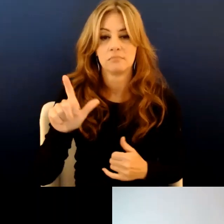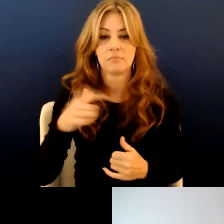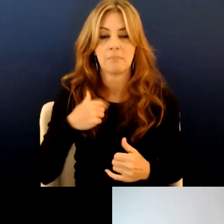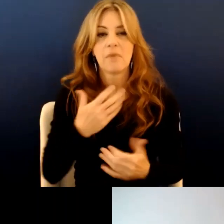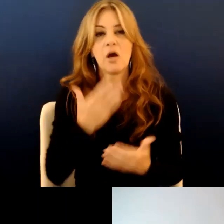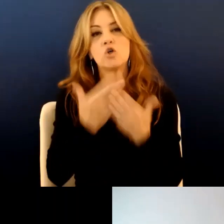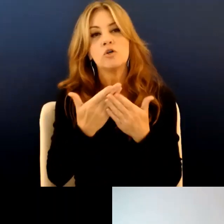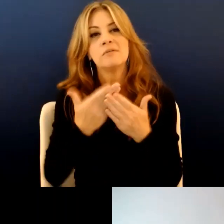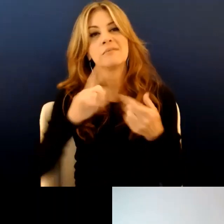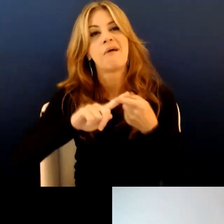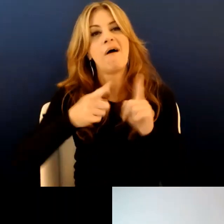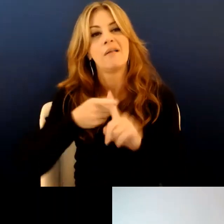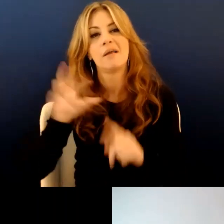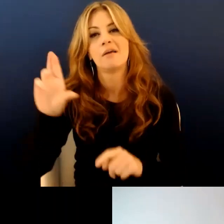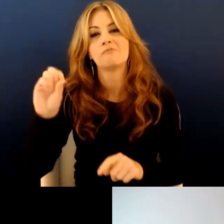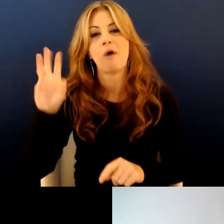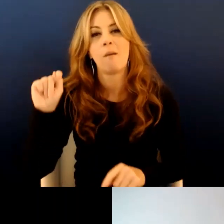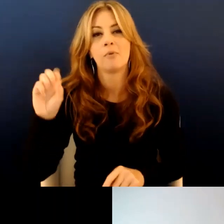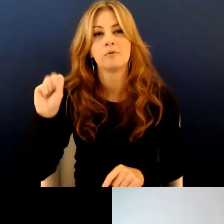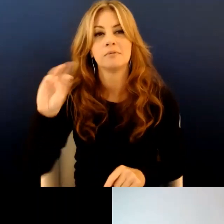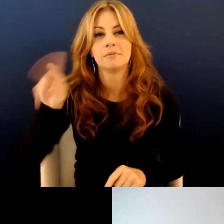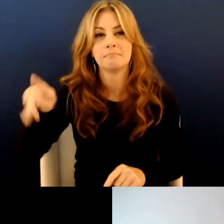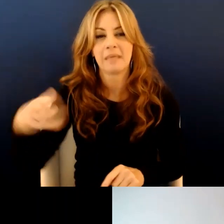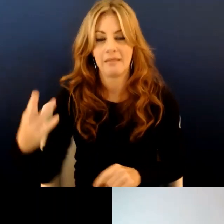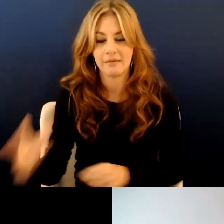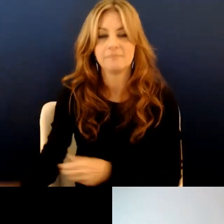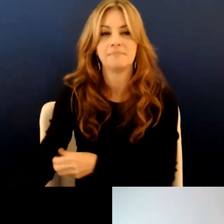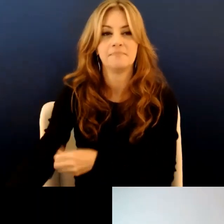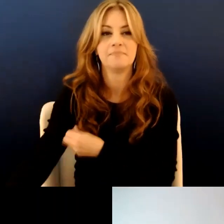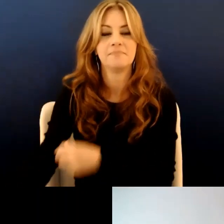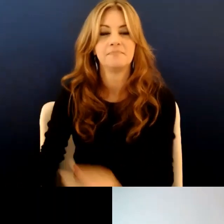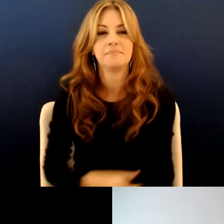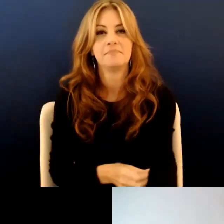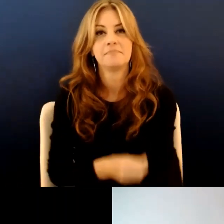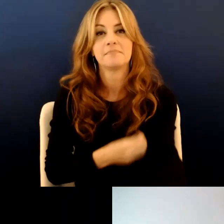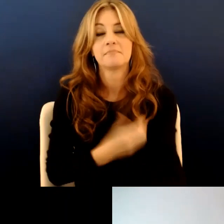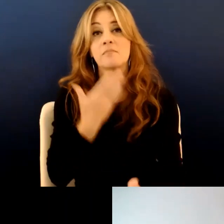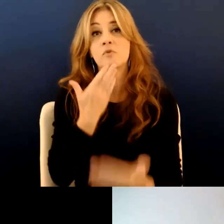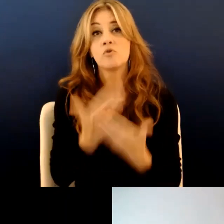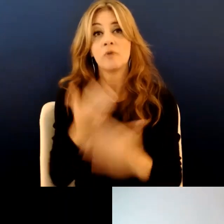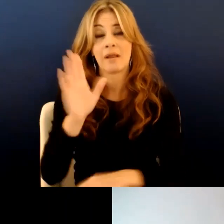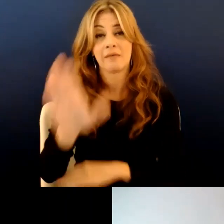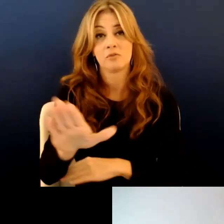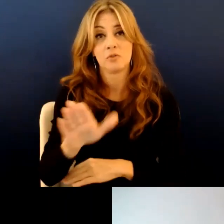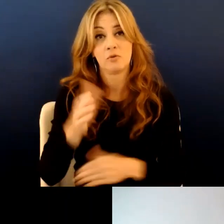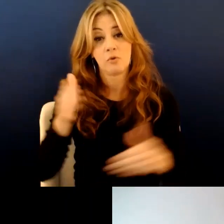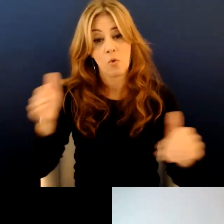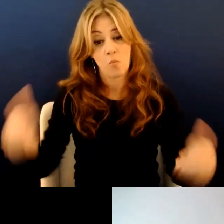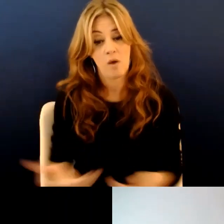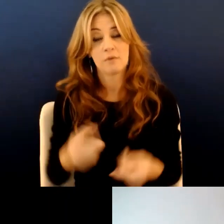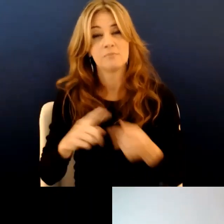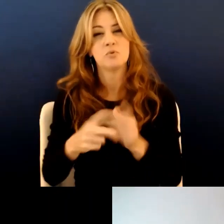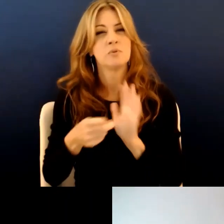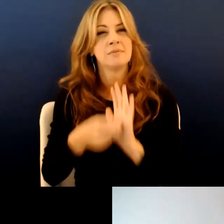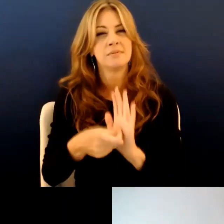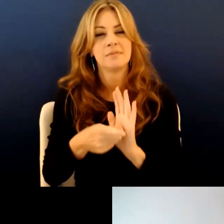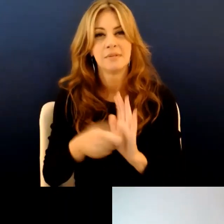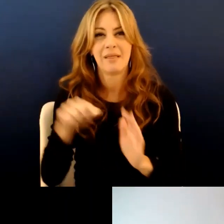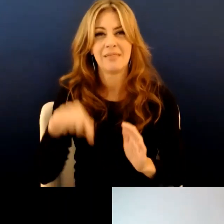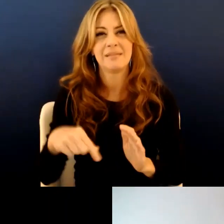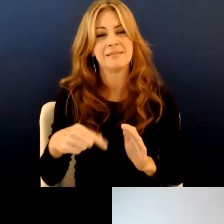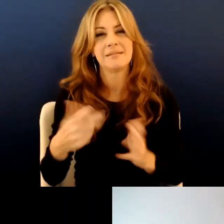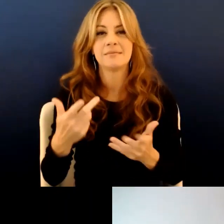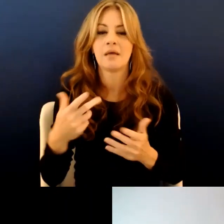colleague, Robert Smith. Good afternoon and welcome to this demonstration. This is a preview for